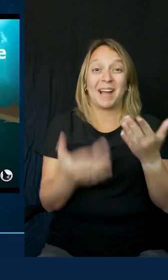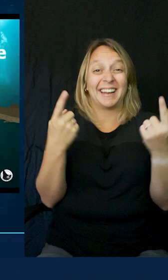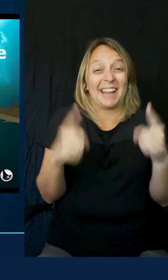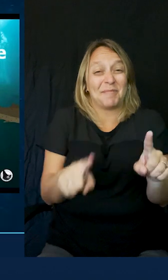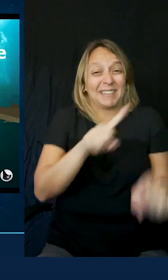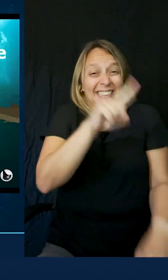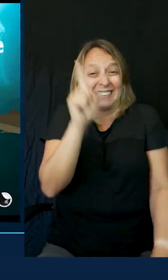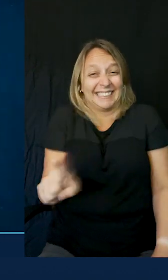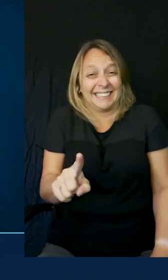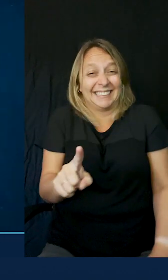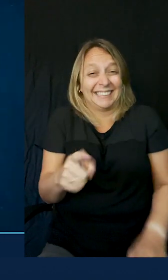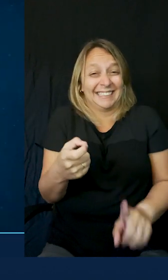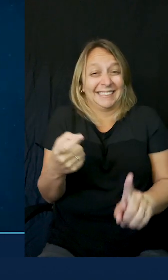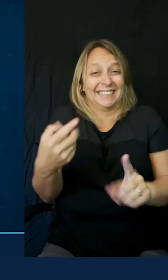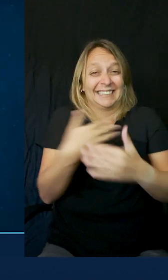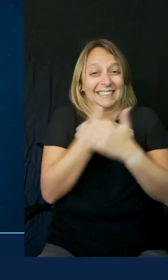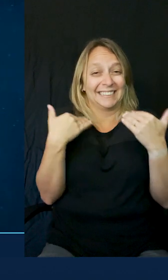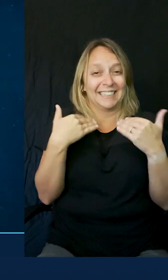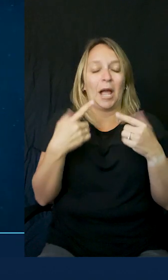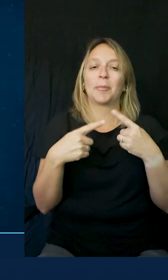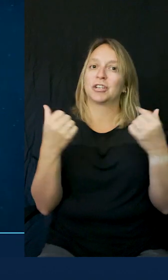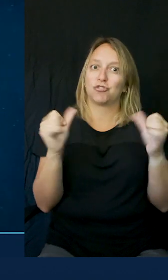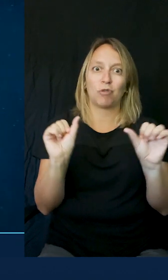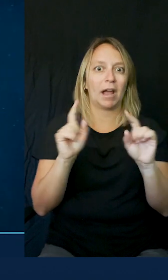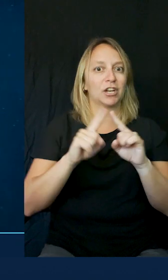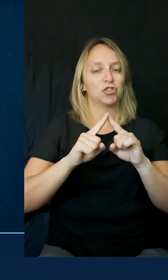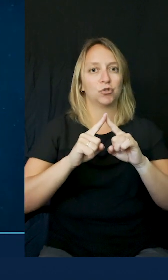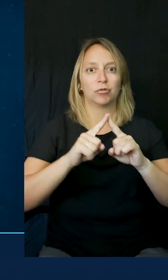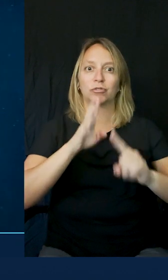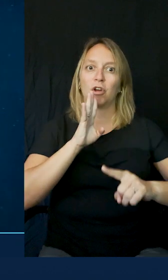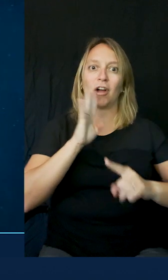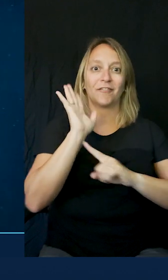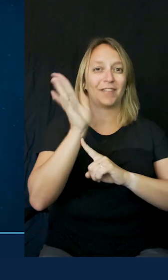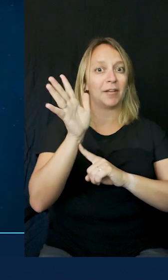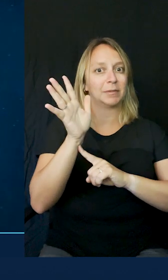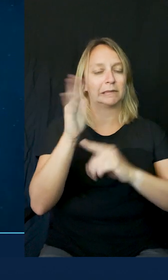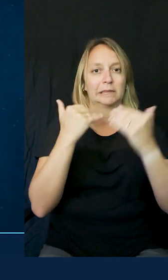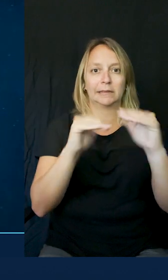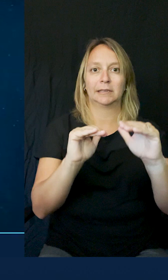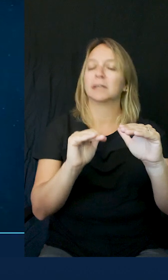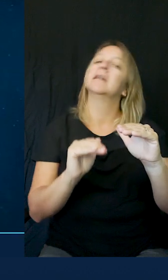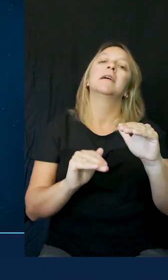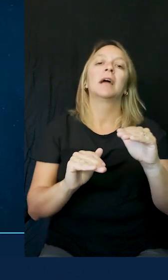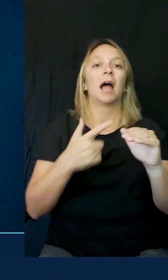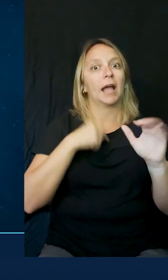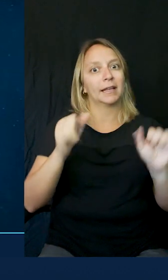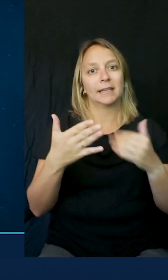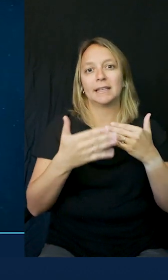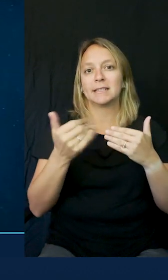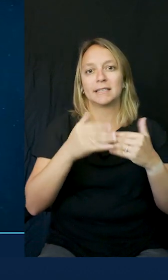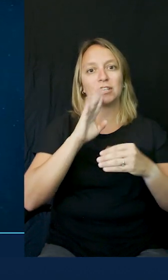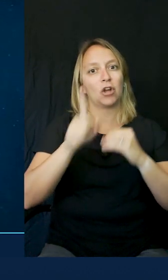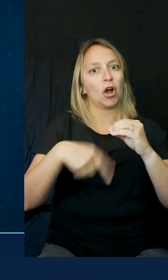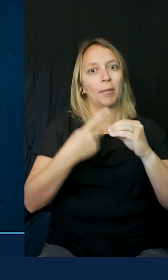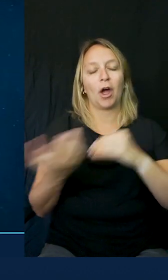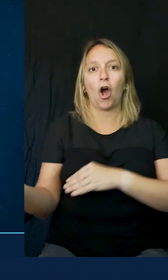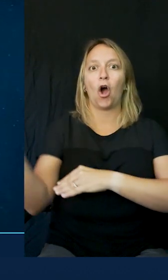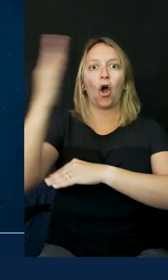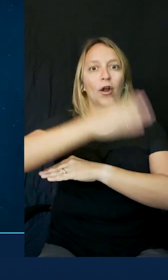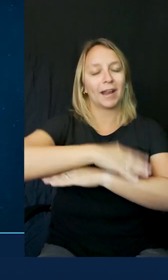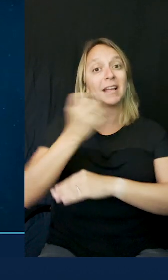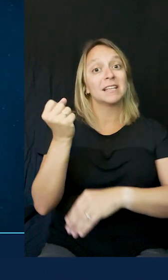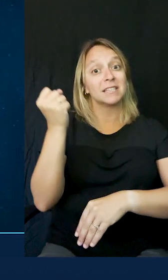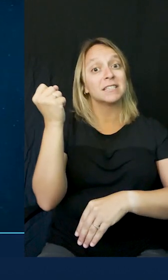to attempt to cover in 5 minutes what I could easily talk about all day, the southern resident orcas and the power of names.